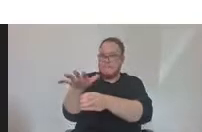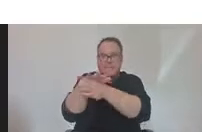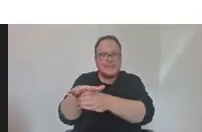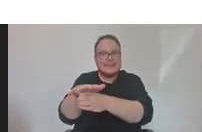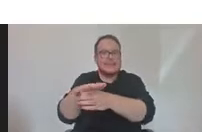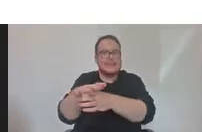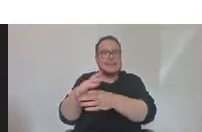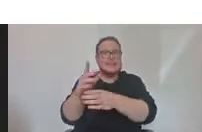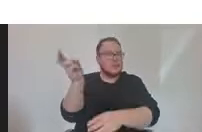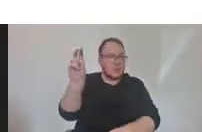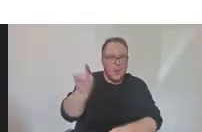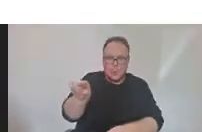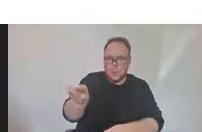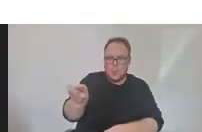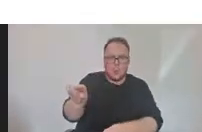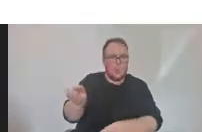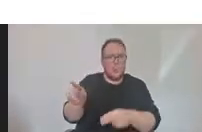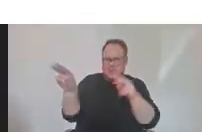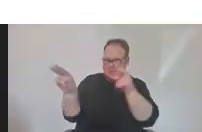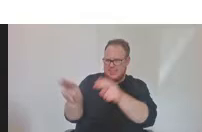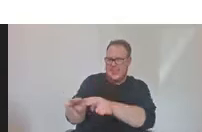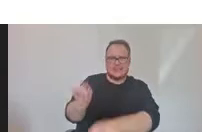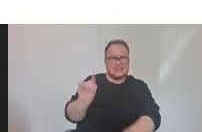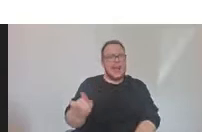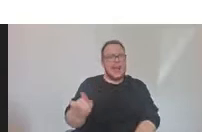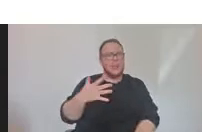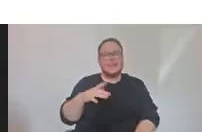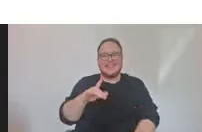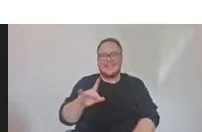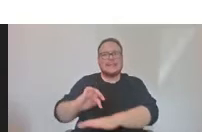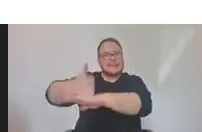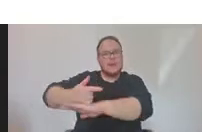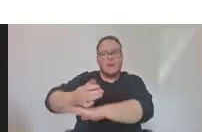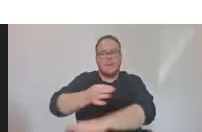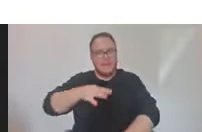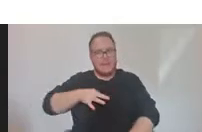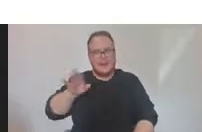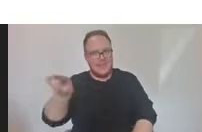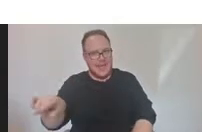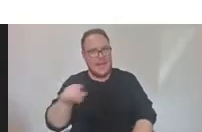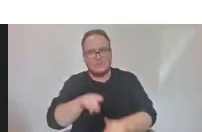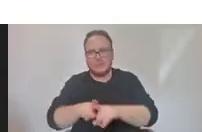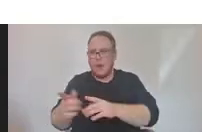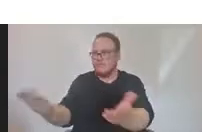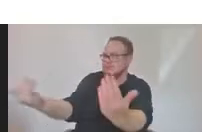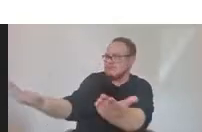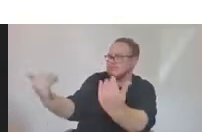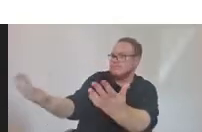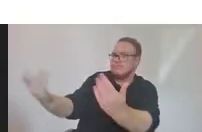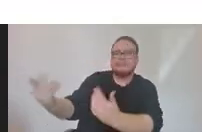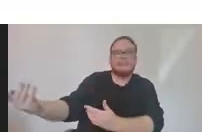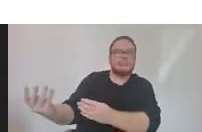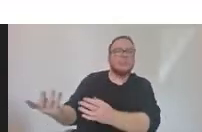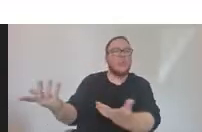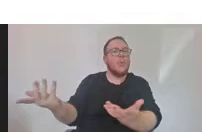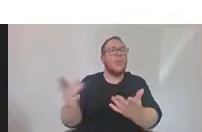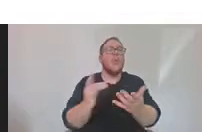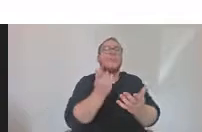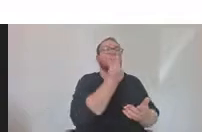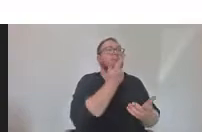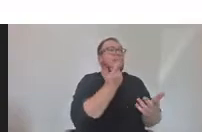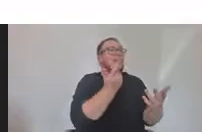is underserved, and we choose a geographical location to set up a pop-up clinic there. Or it might be a certain group. It might be